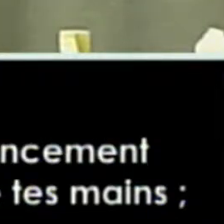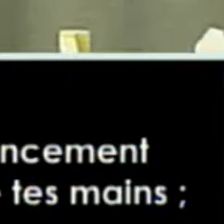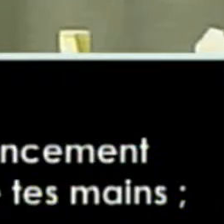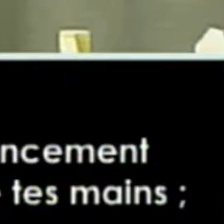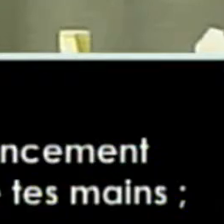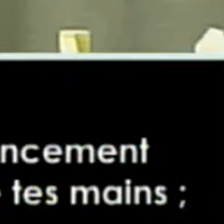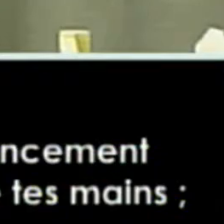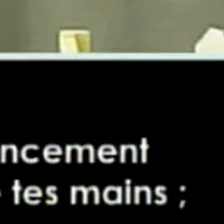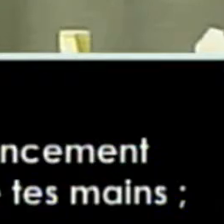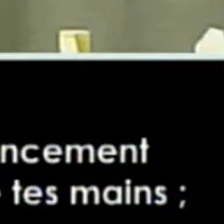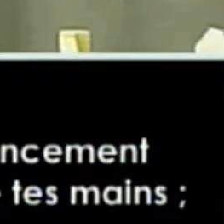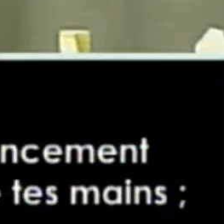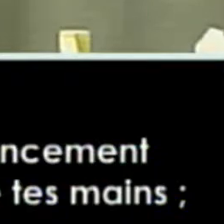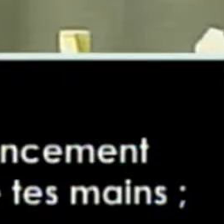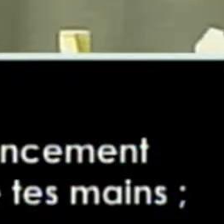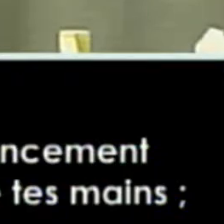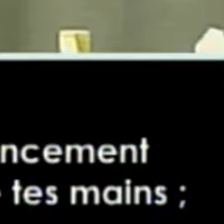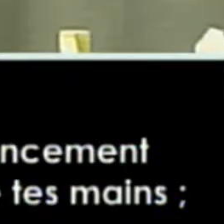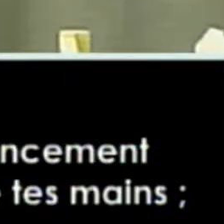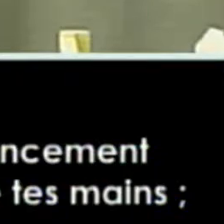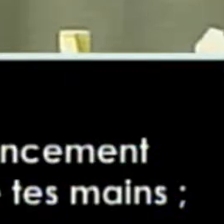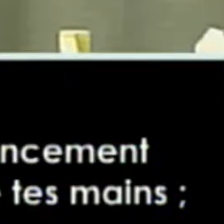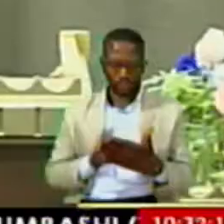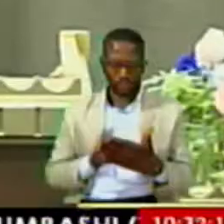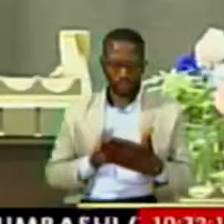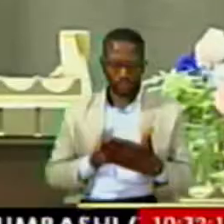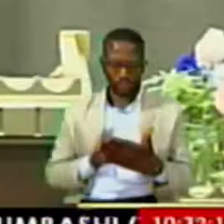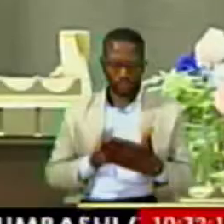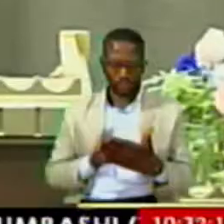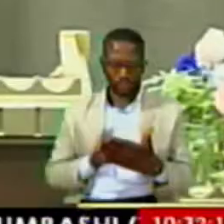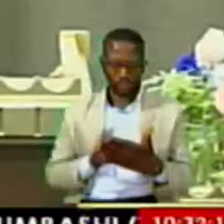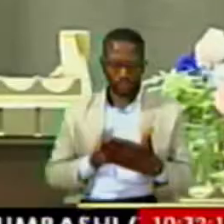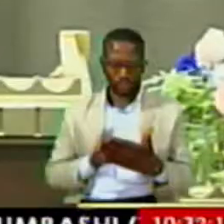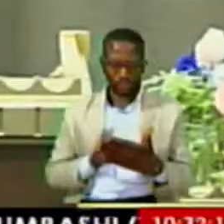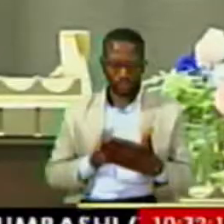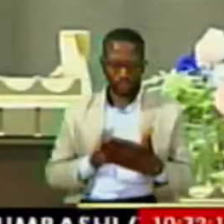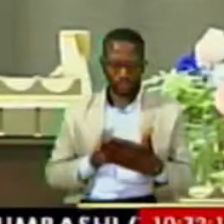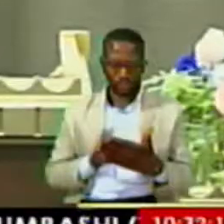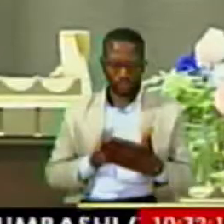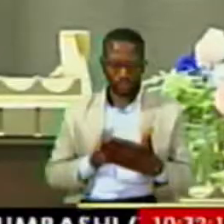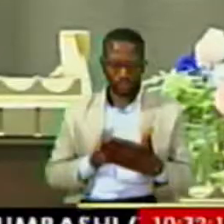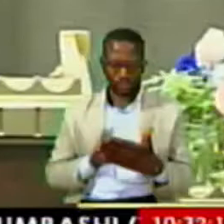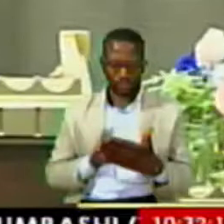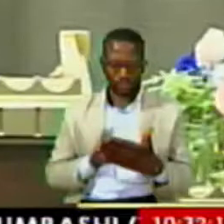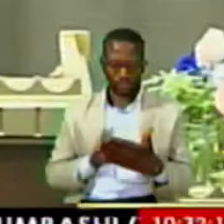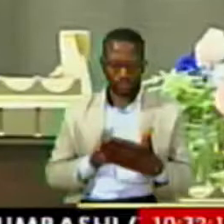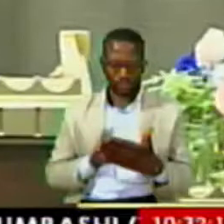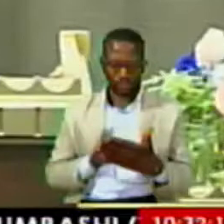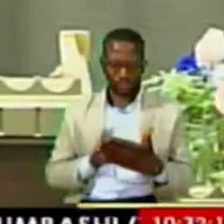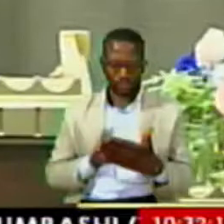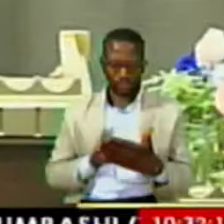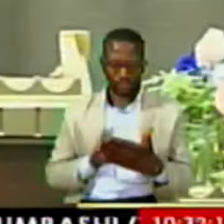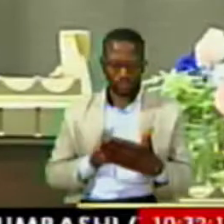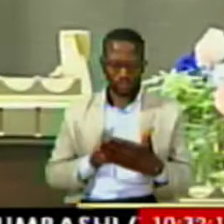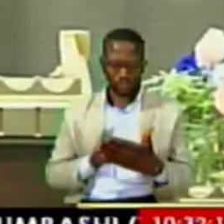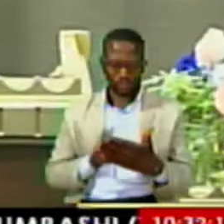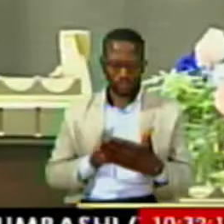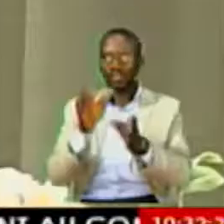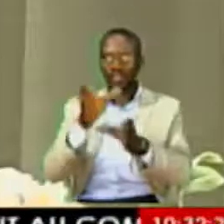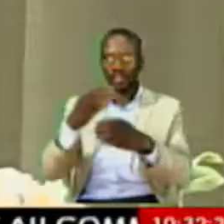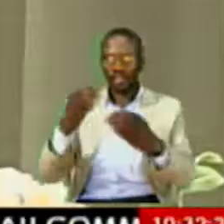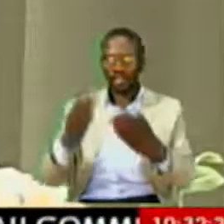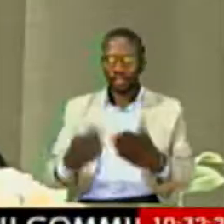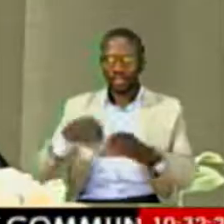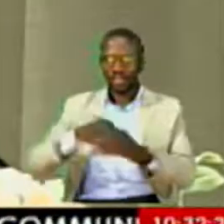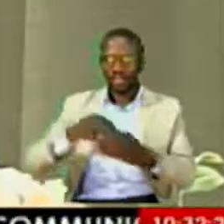Quand nous lisons la Bible. When you are reading the Bible. Dans l'Ancien Testament. In the Old Testament. On dit que Dieu est créateur. They say God is a creator. Mais dans le Nouveau Testament.